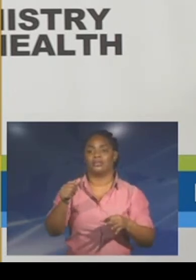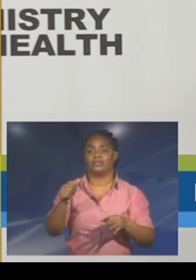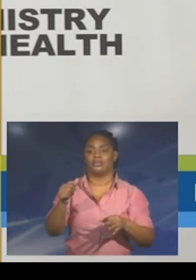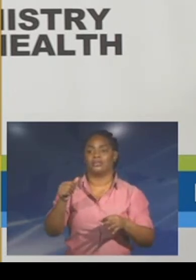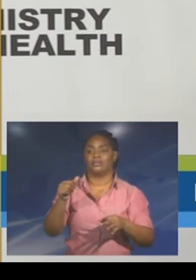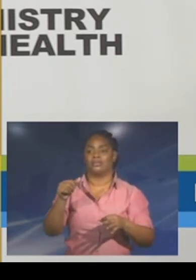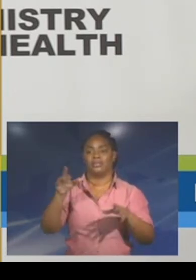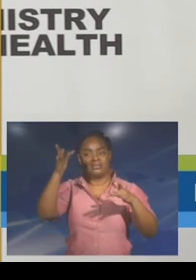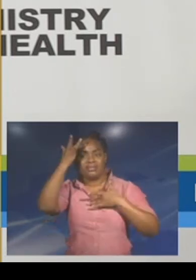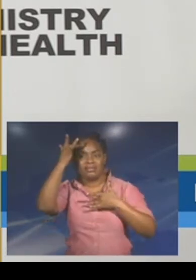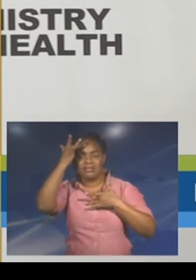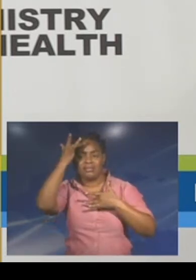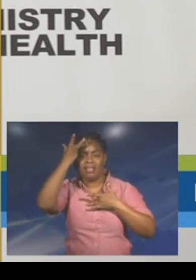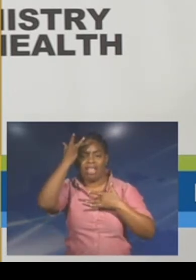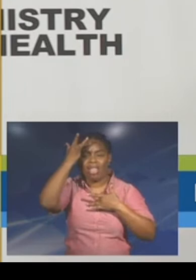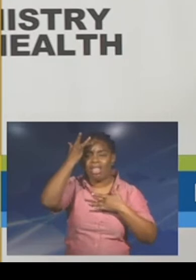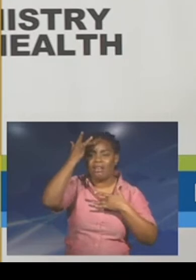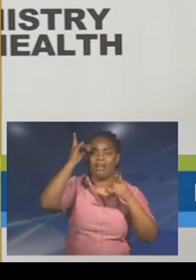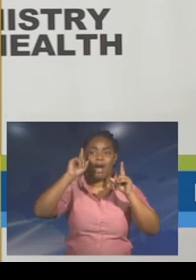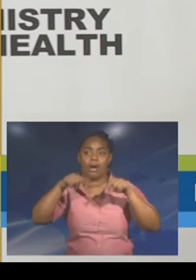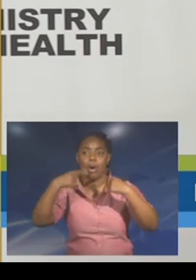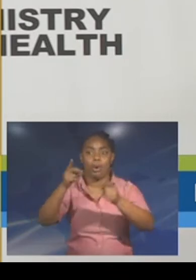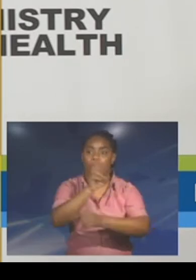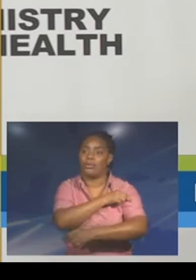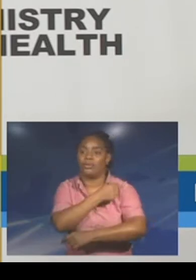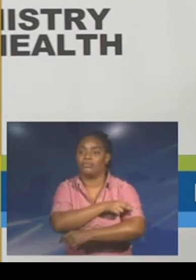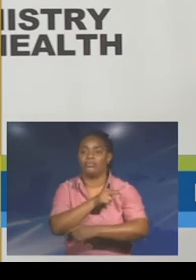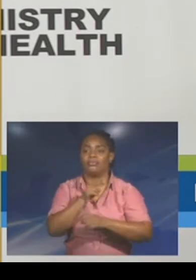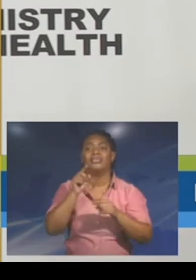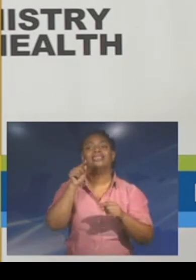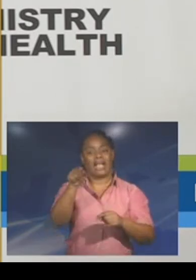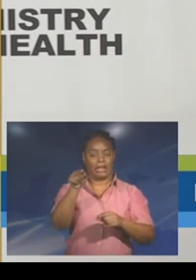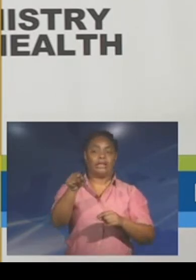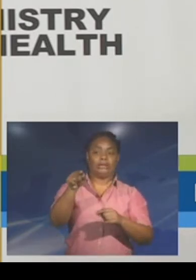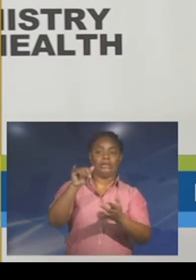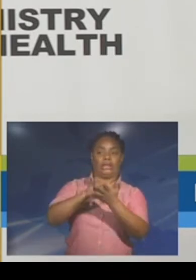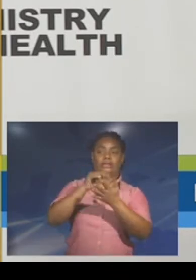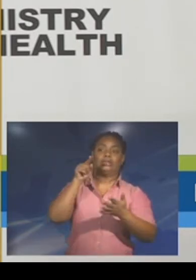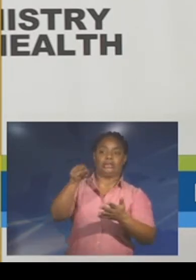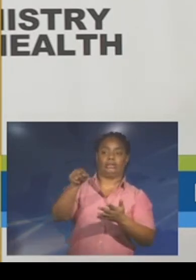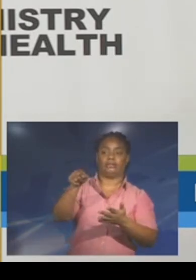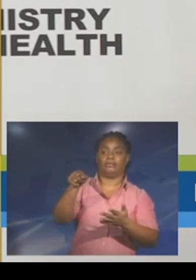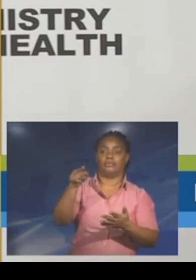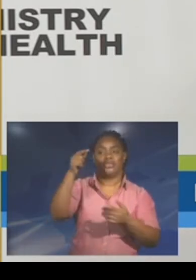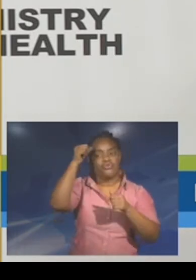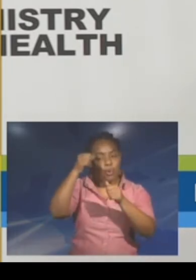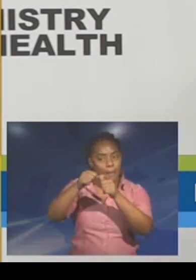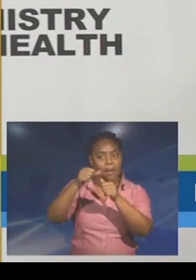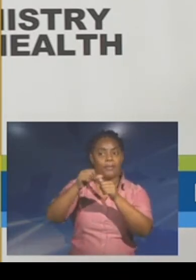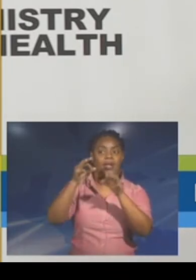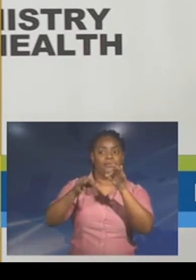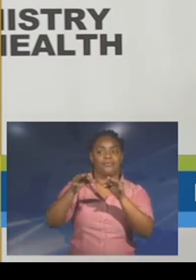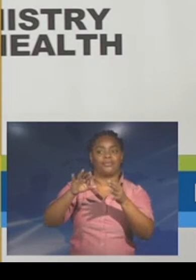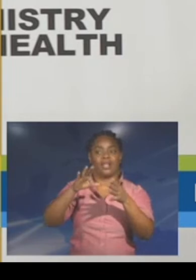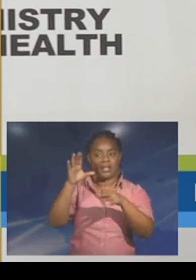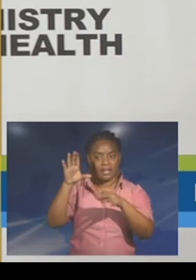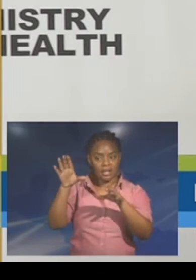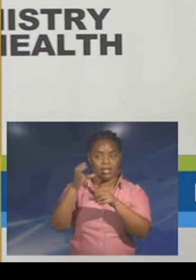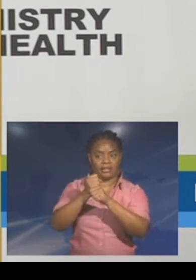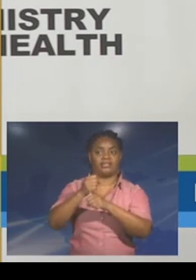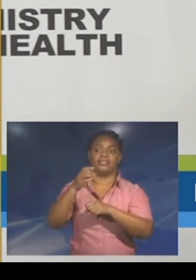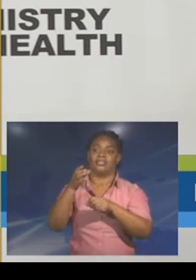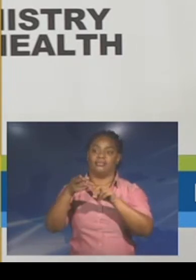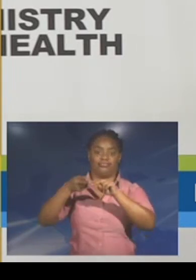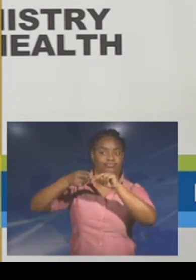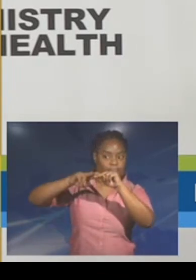public health perspective, we aren't as worried about. If they become ill, of course, they know where to go for care. But once they aren't becoming